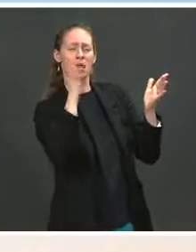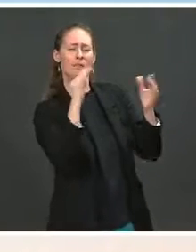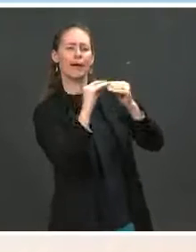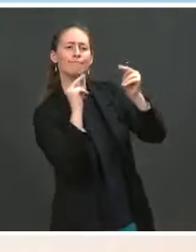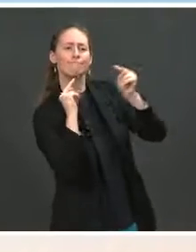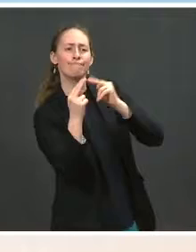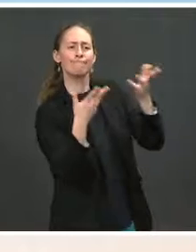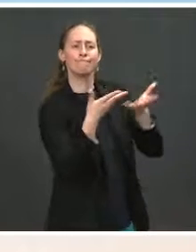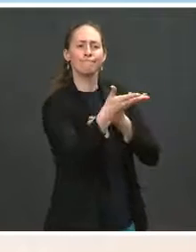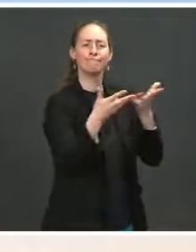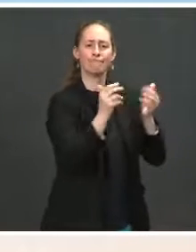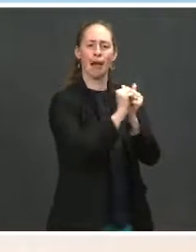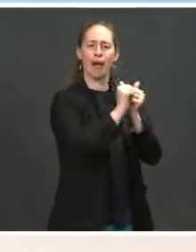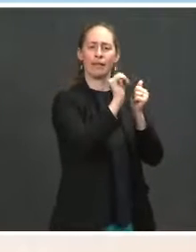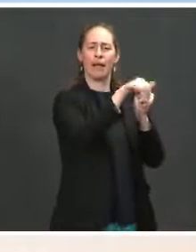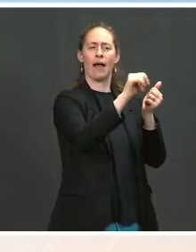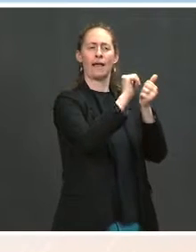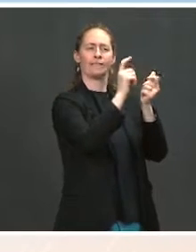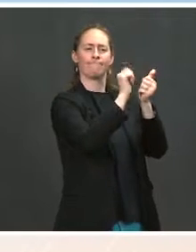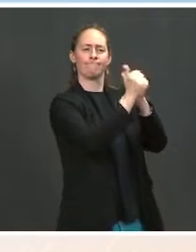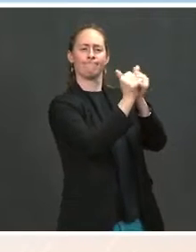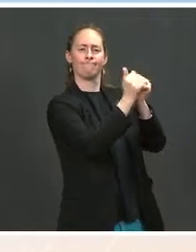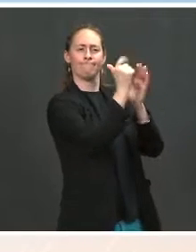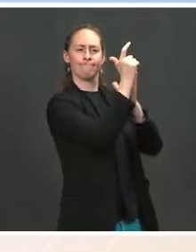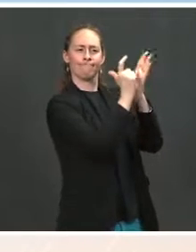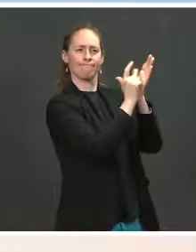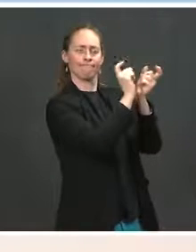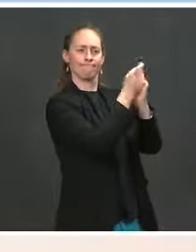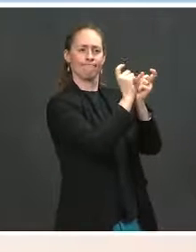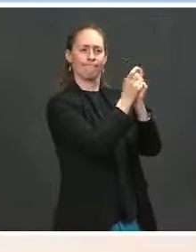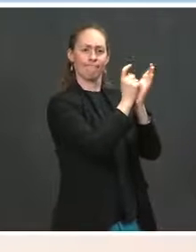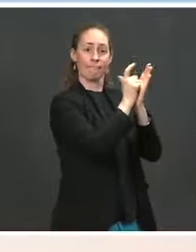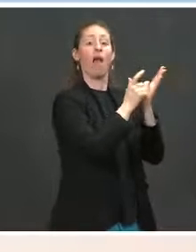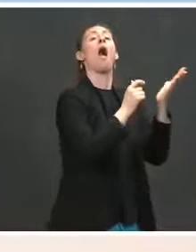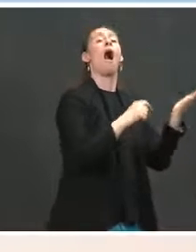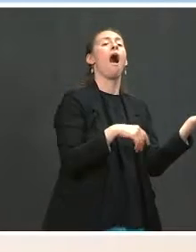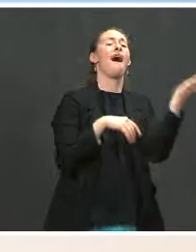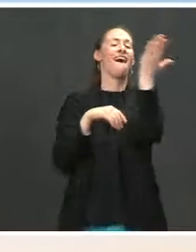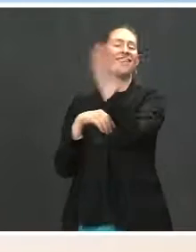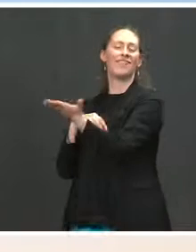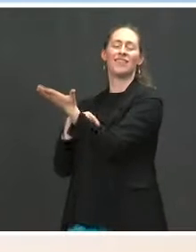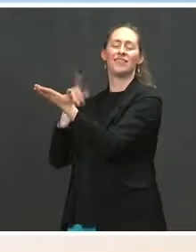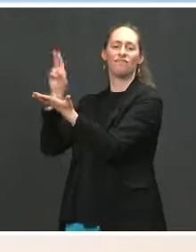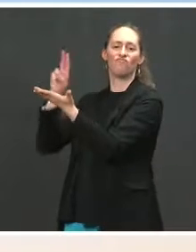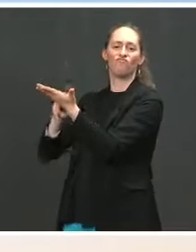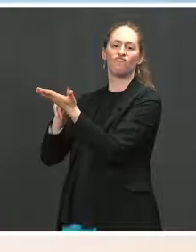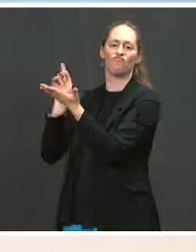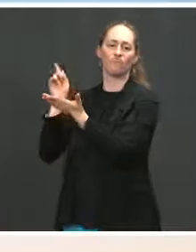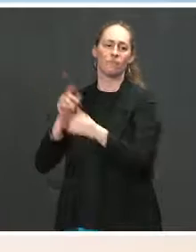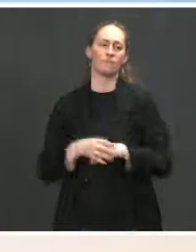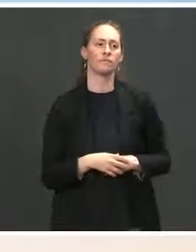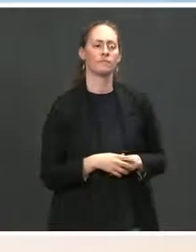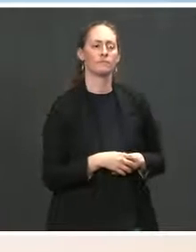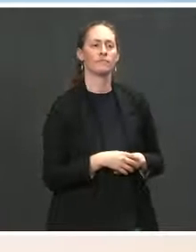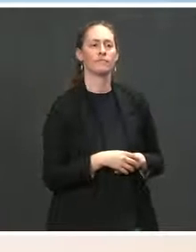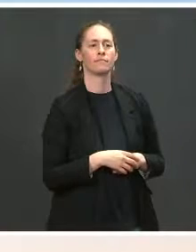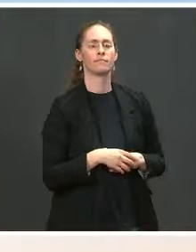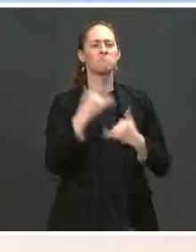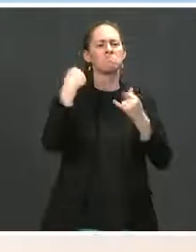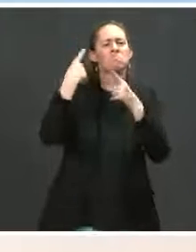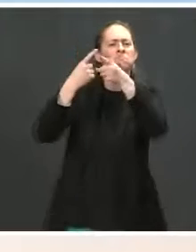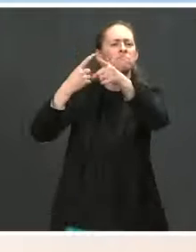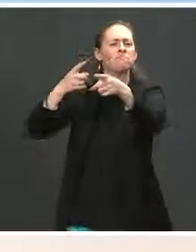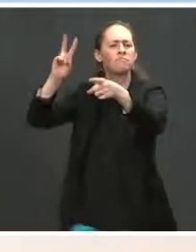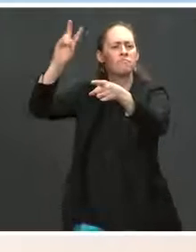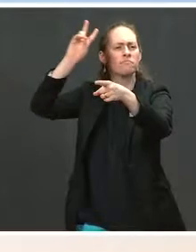be enough support to move forward and send to the president's desk. Just one other on the vice president. Will she be giving a press conference either right before or right